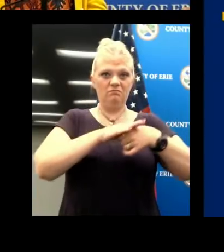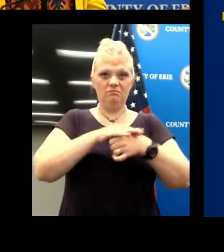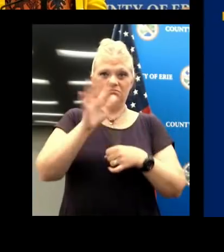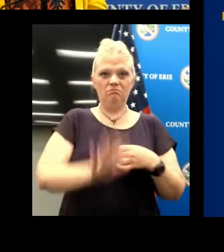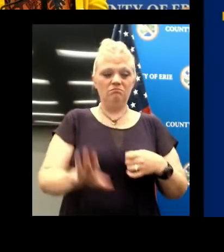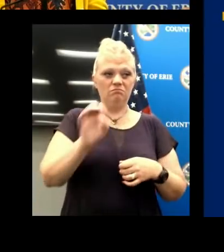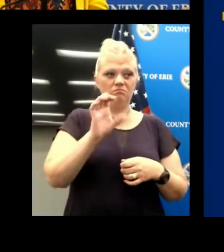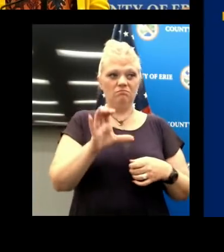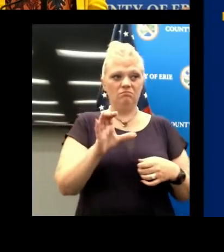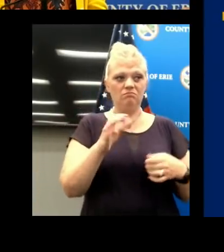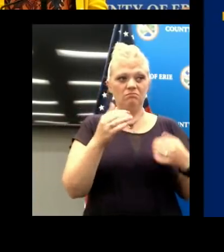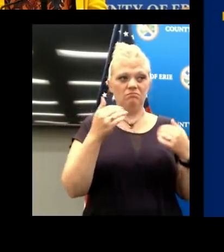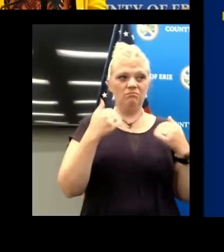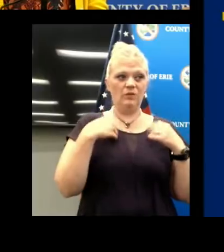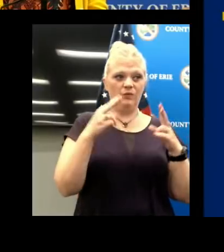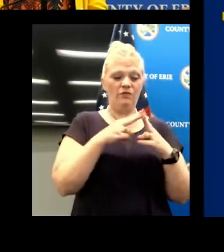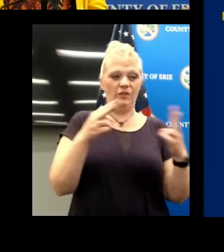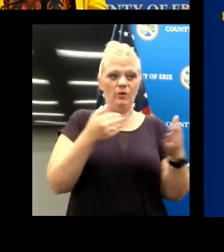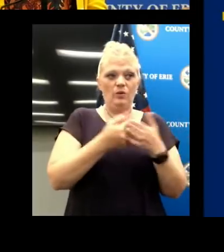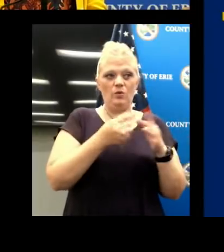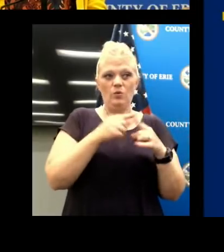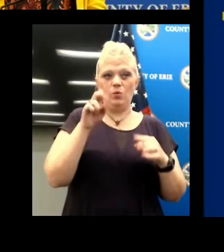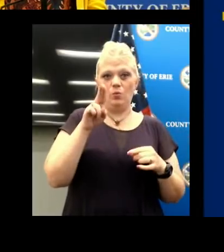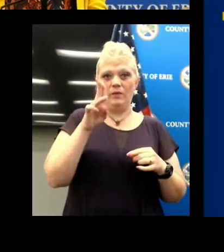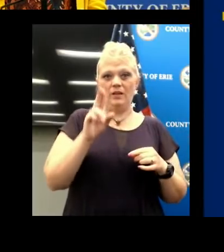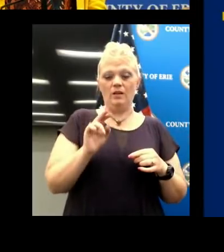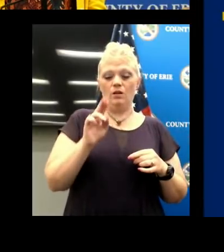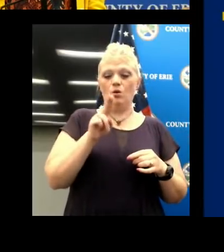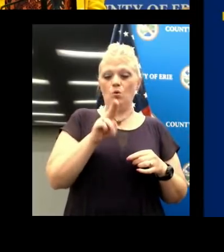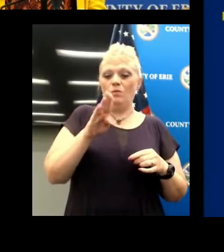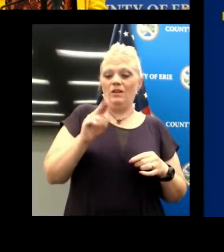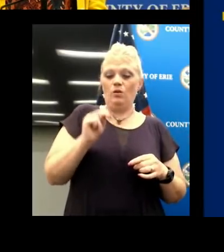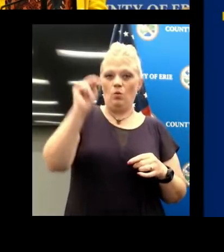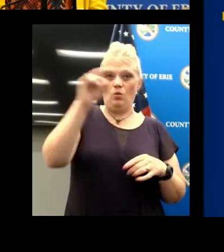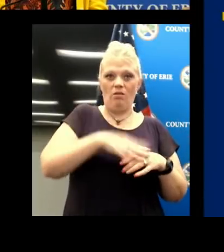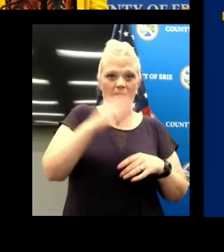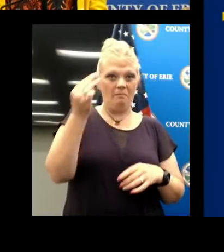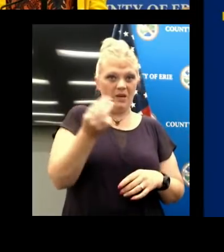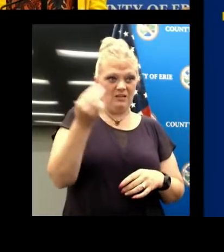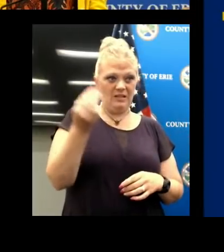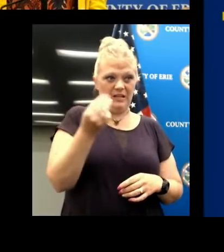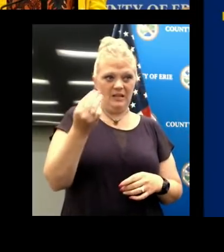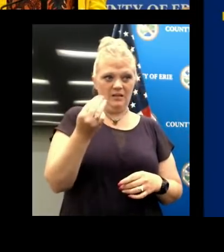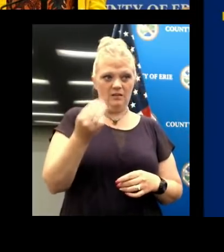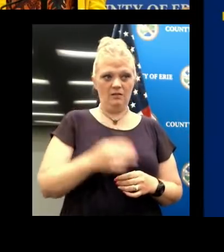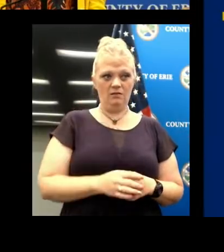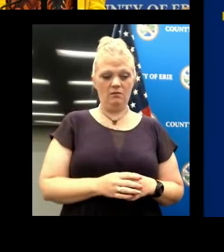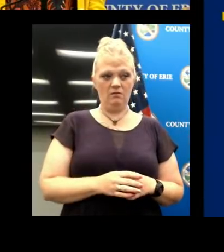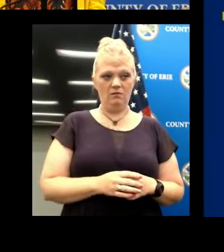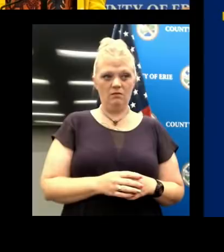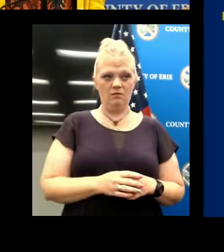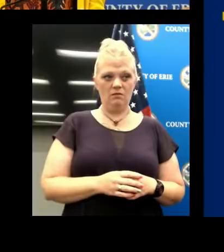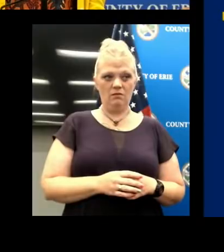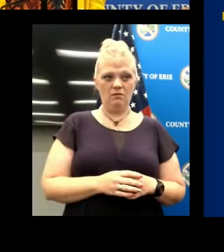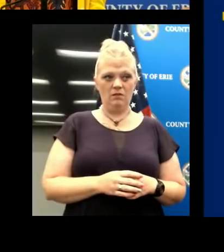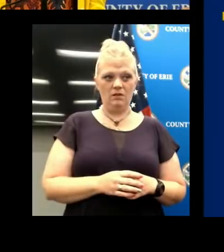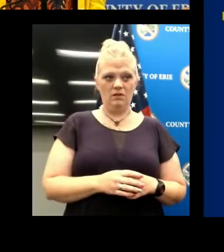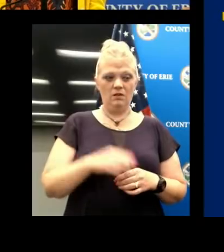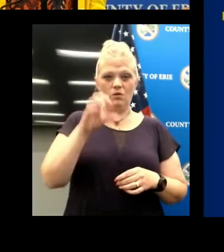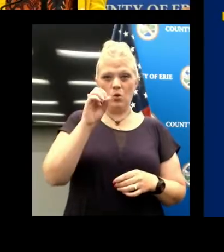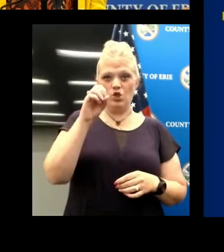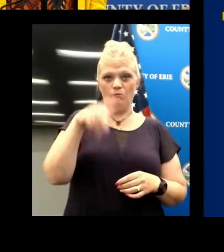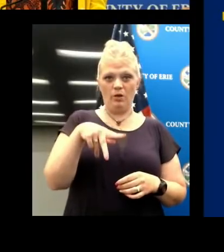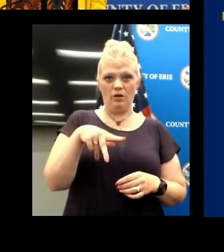we have a site that is very close to the UB North campus on Mondays, and a site in